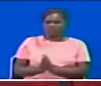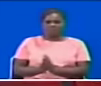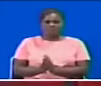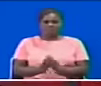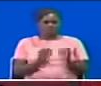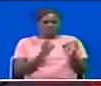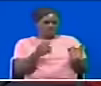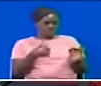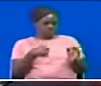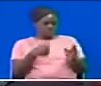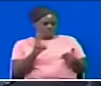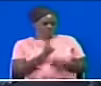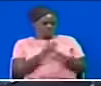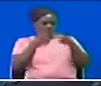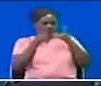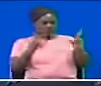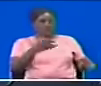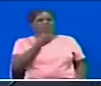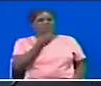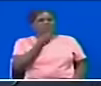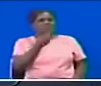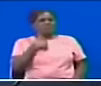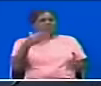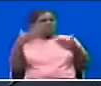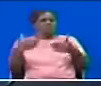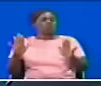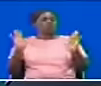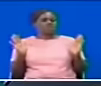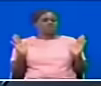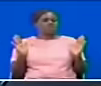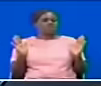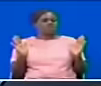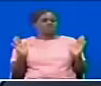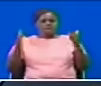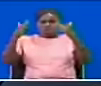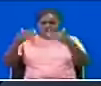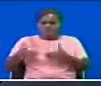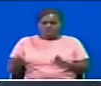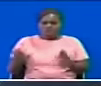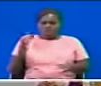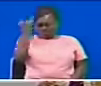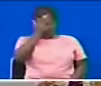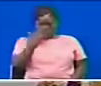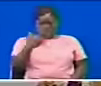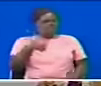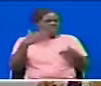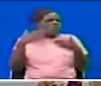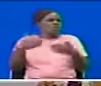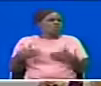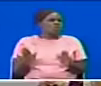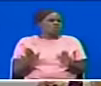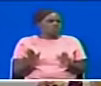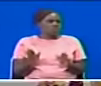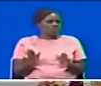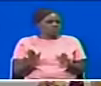I use the language of men, then I'll lose it out. I will lose it out if all, in fact, I'll... Let me